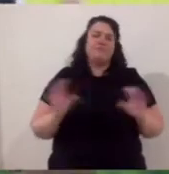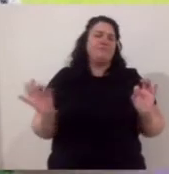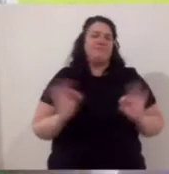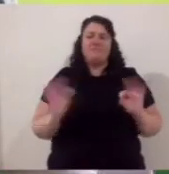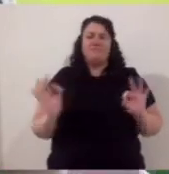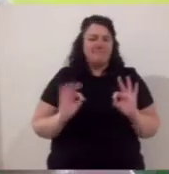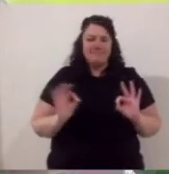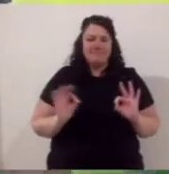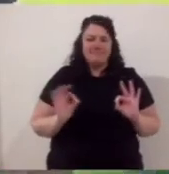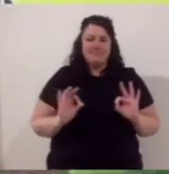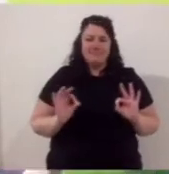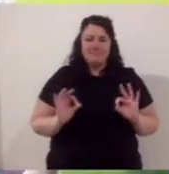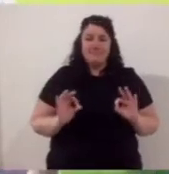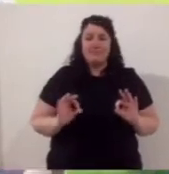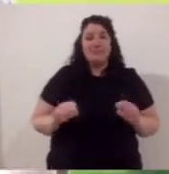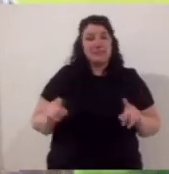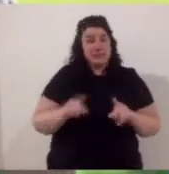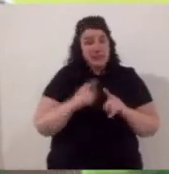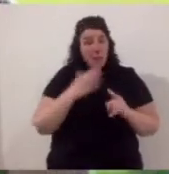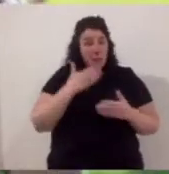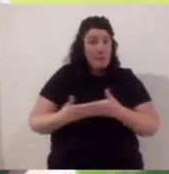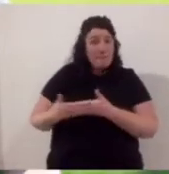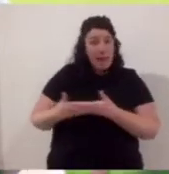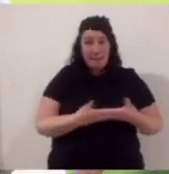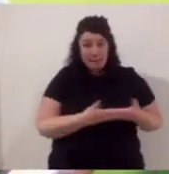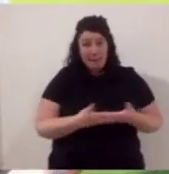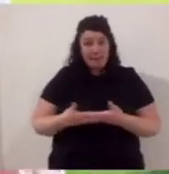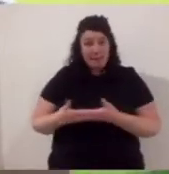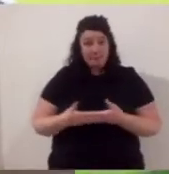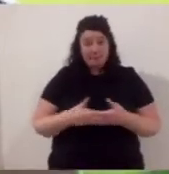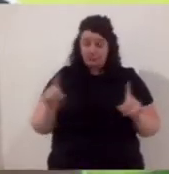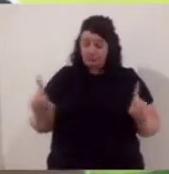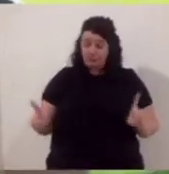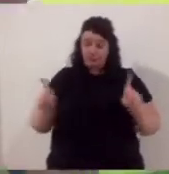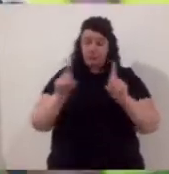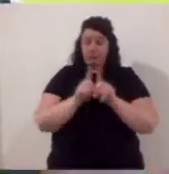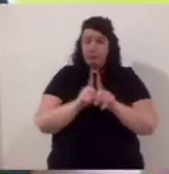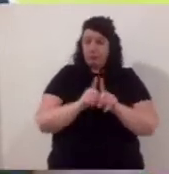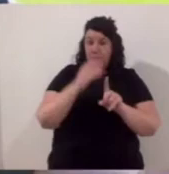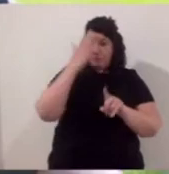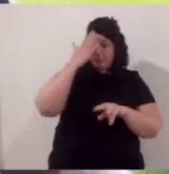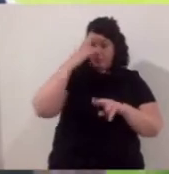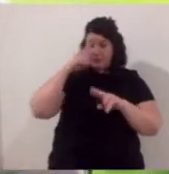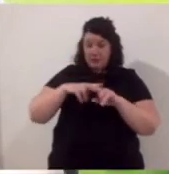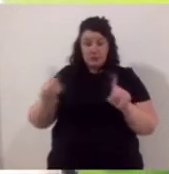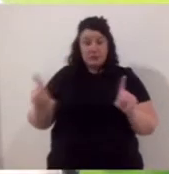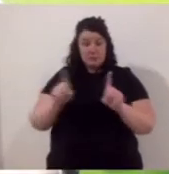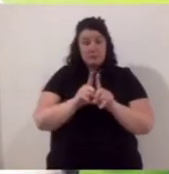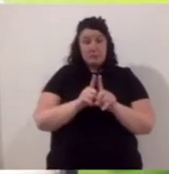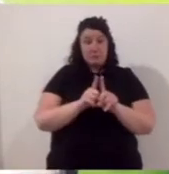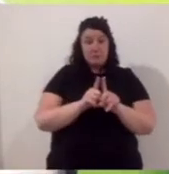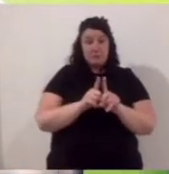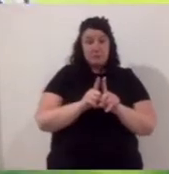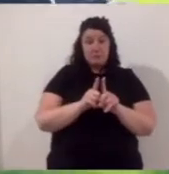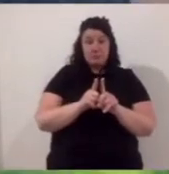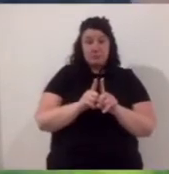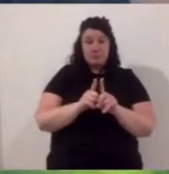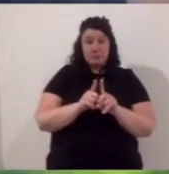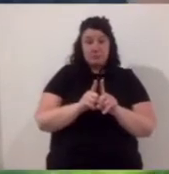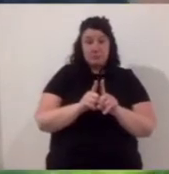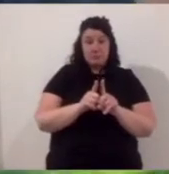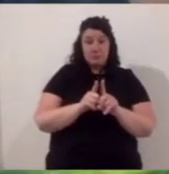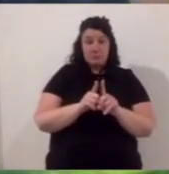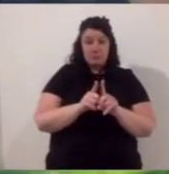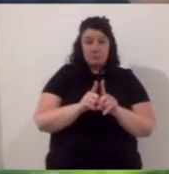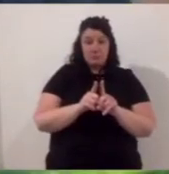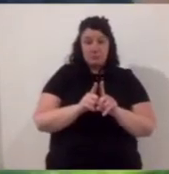bonds or anything like this, inclusive of their reproduction. Now, when a male and female Komodo dragon mate, that's the last thing